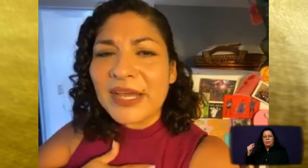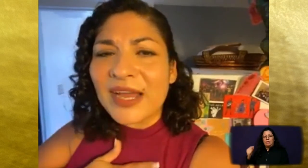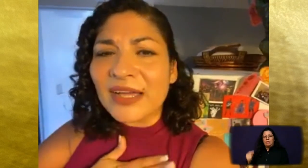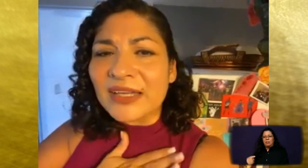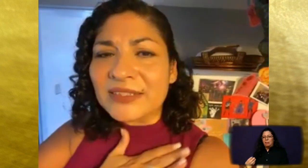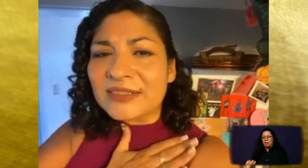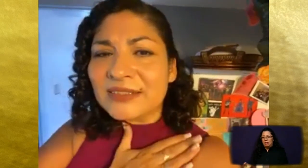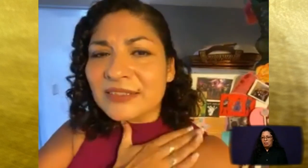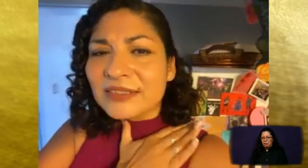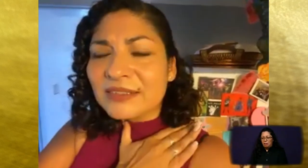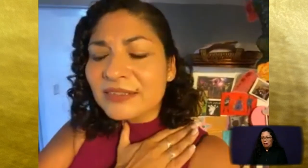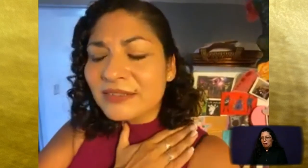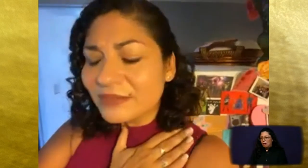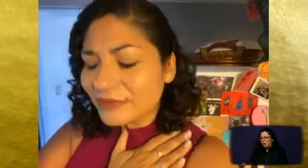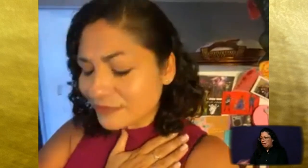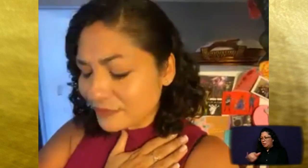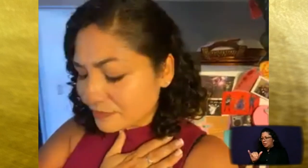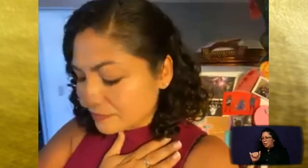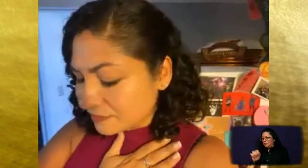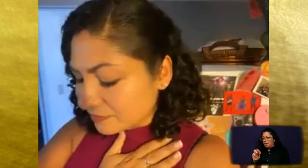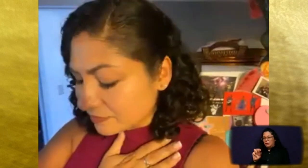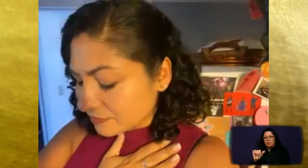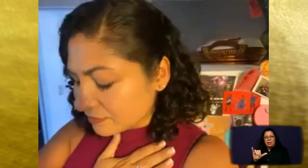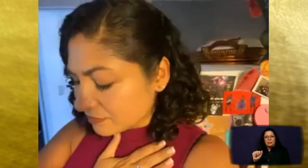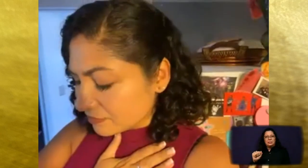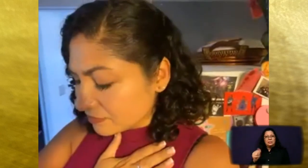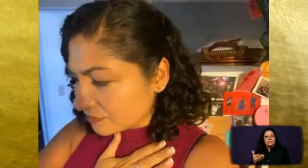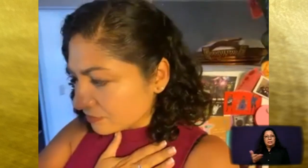Yamayas maracas.